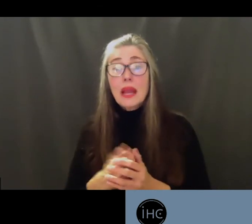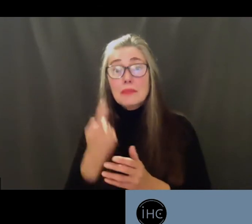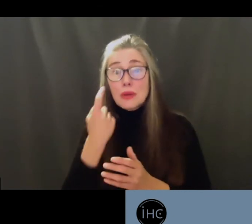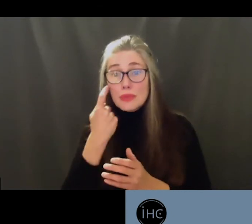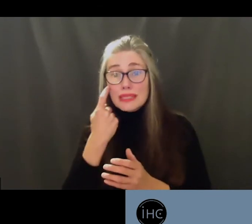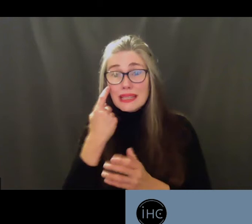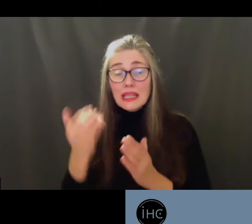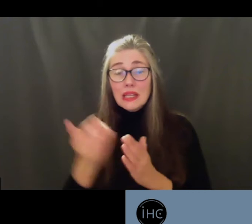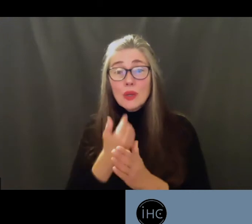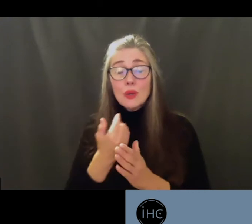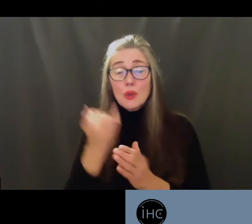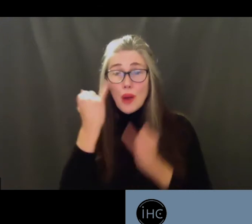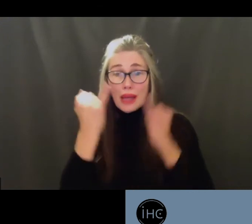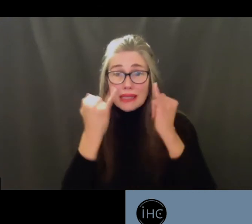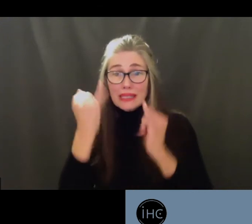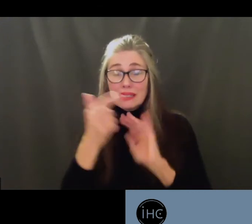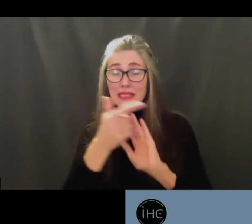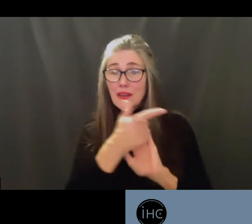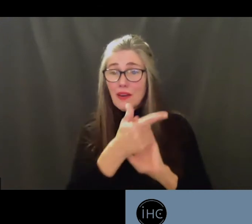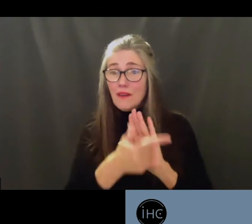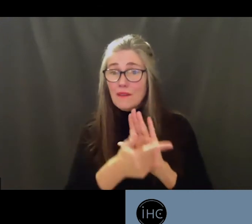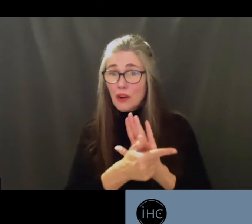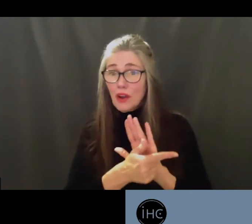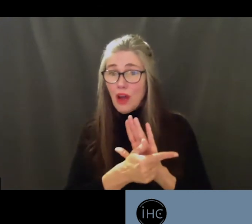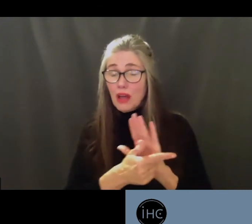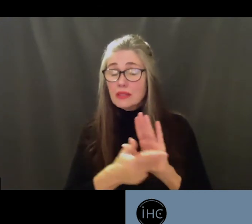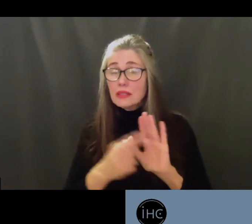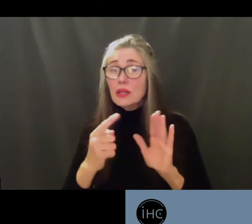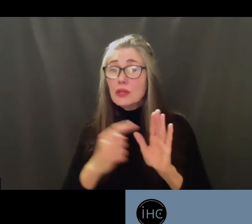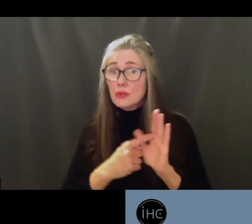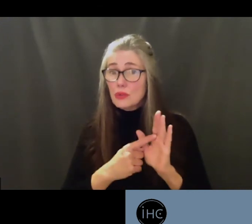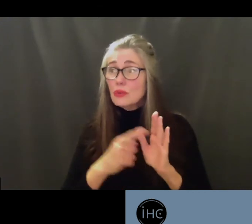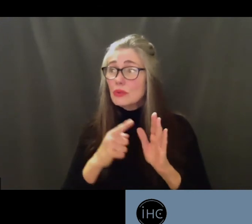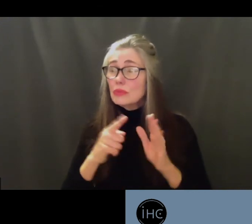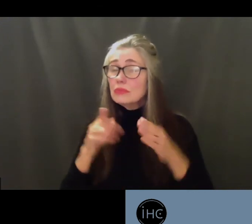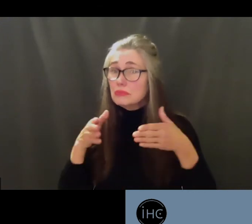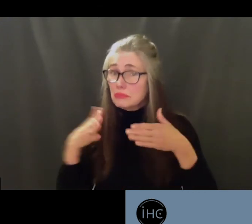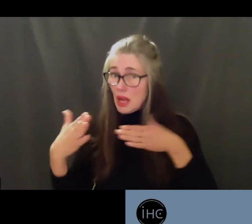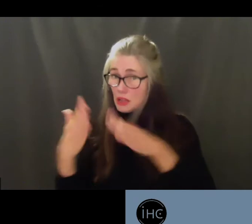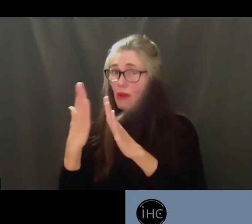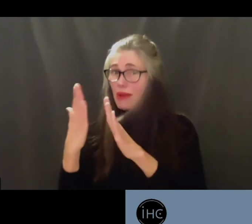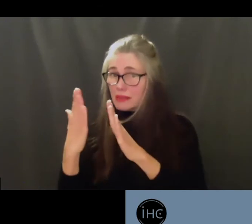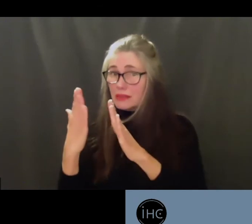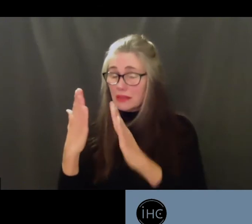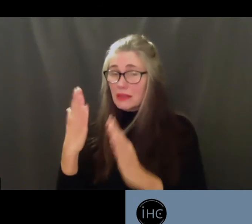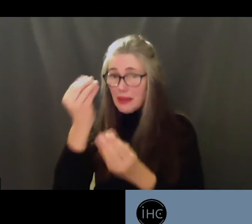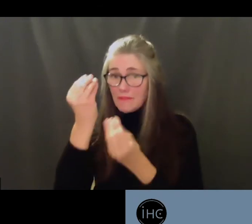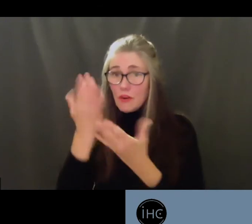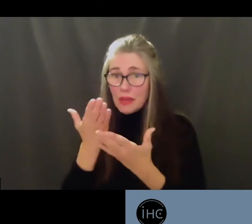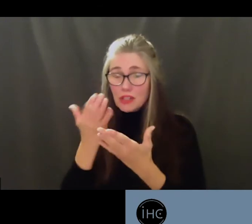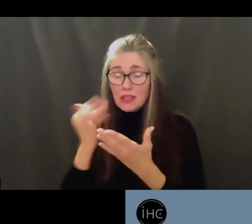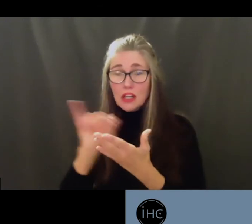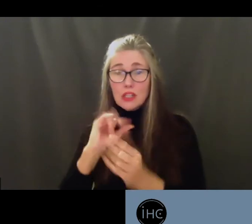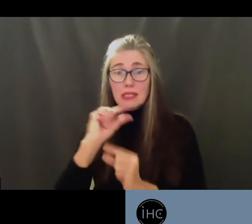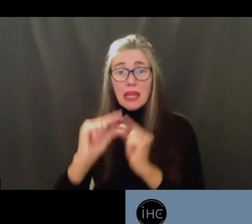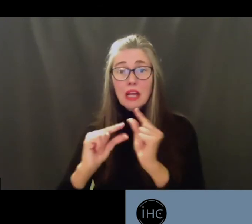initiatives to combat disinformation, including infiltration by global right networks